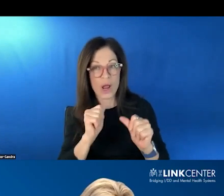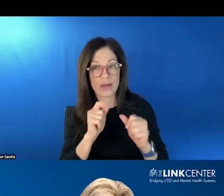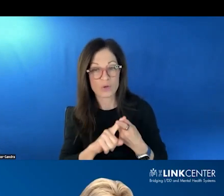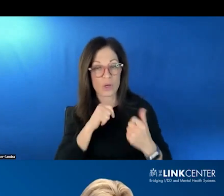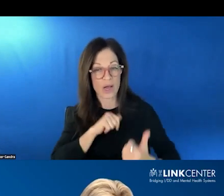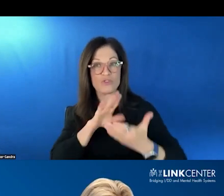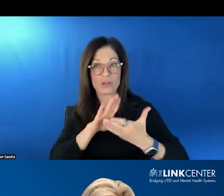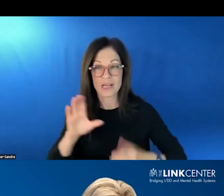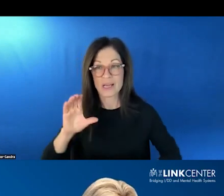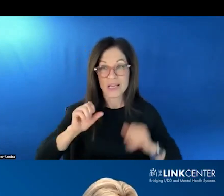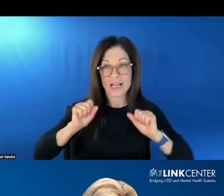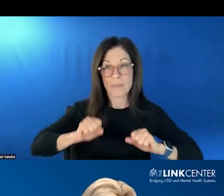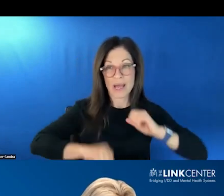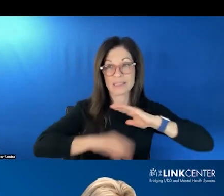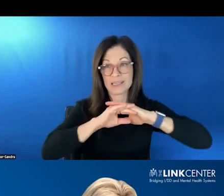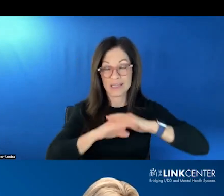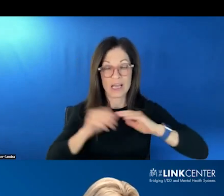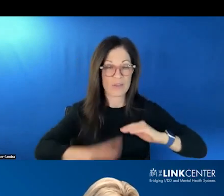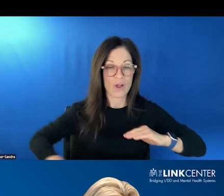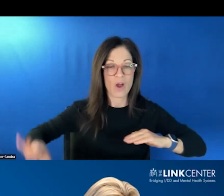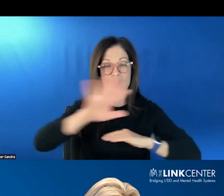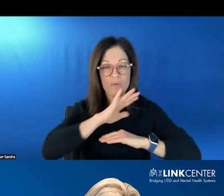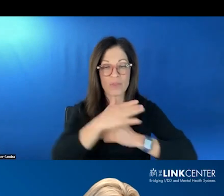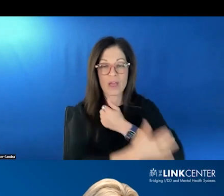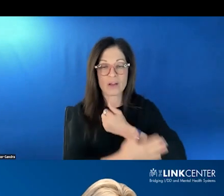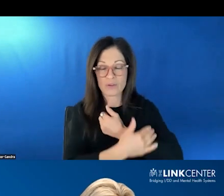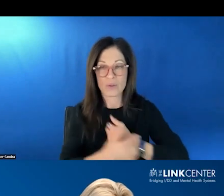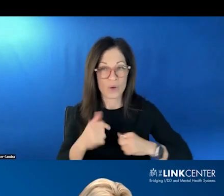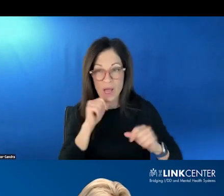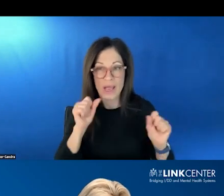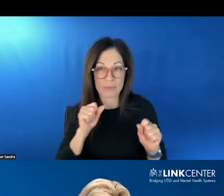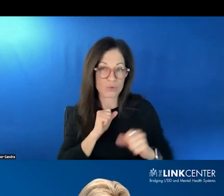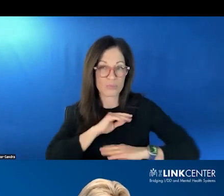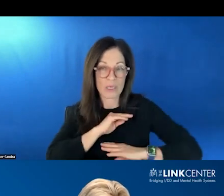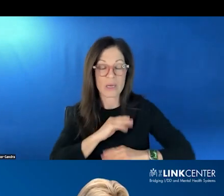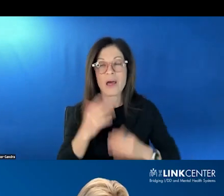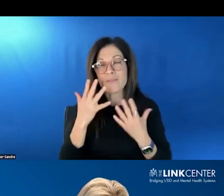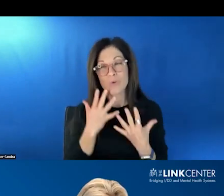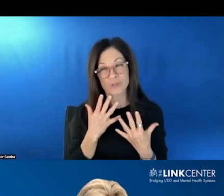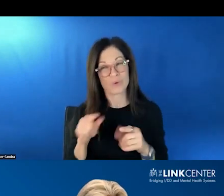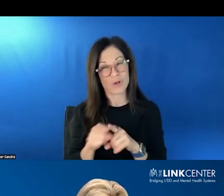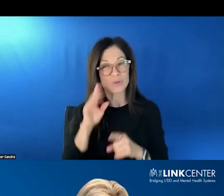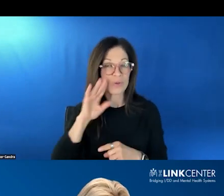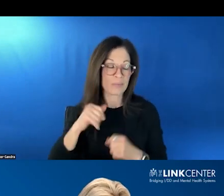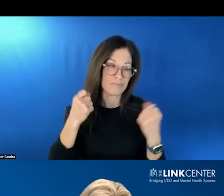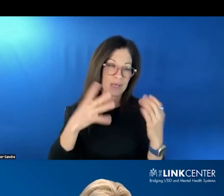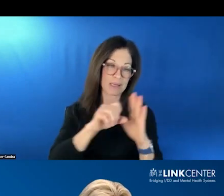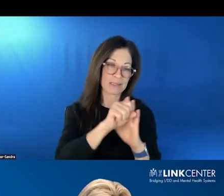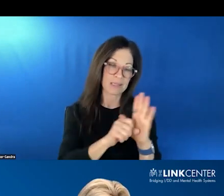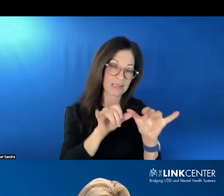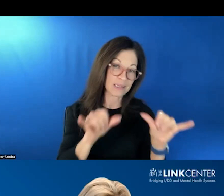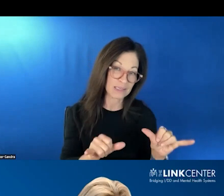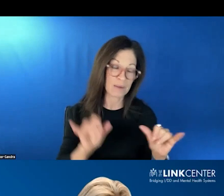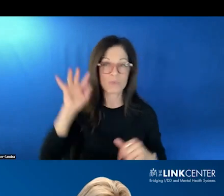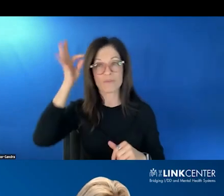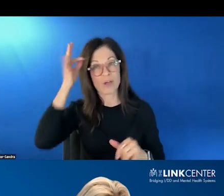the capacity dearths across the country in these pieces. And unfortunately, we know too that many state systems and our federal